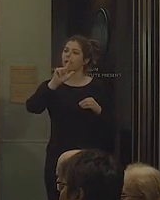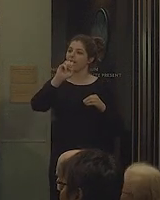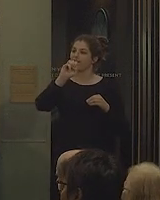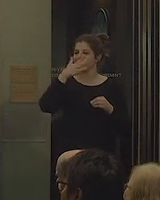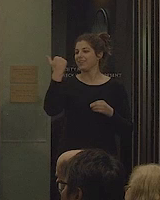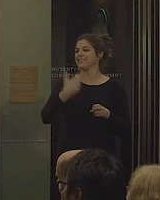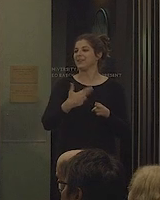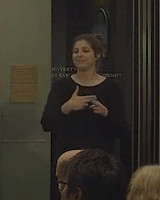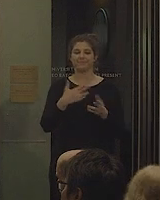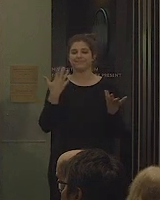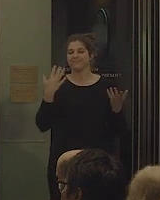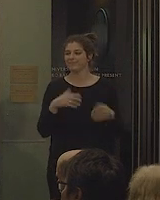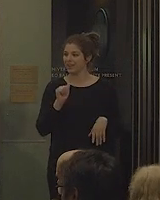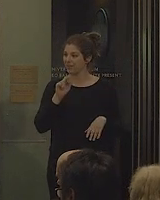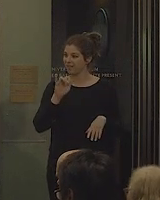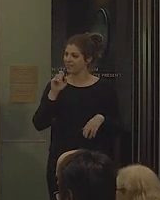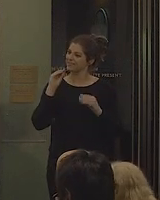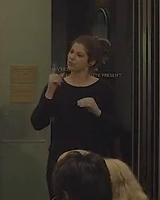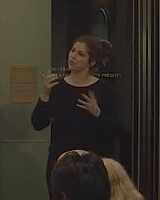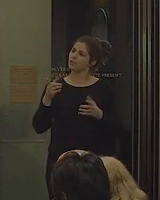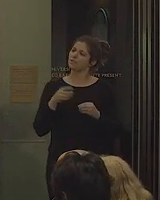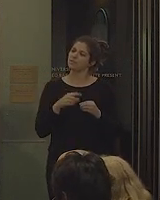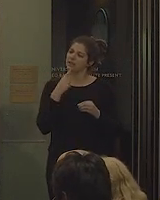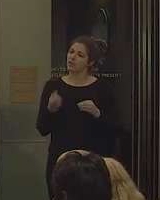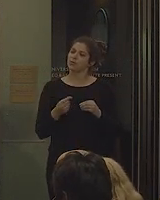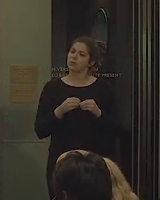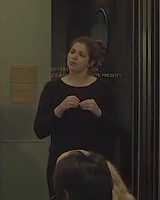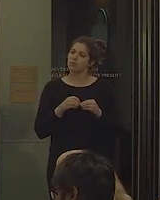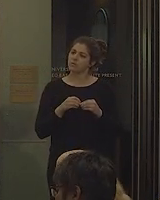could I forget? Sorry. What do they teach you? What do they tell you? So